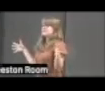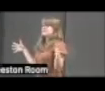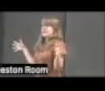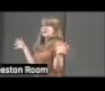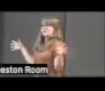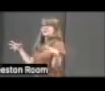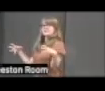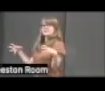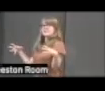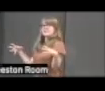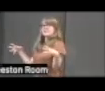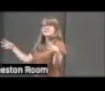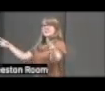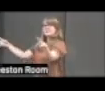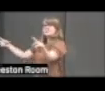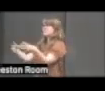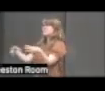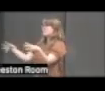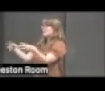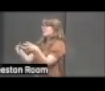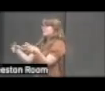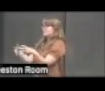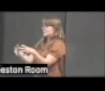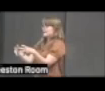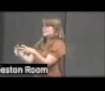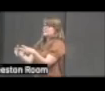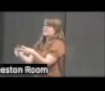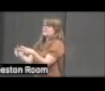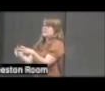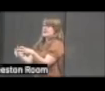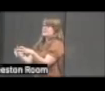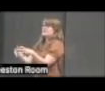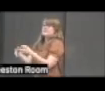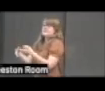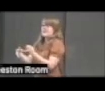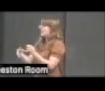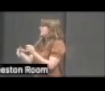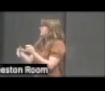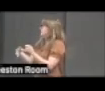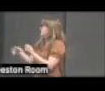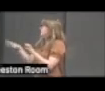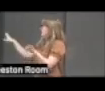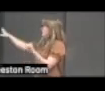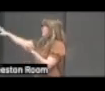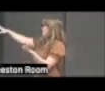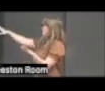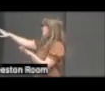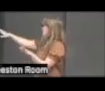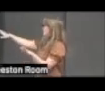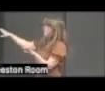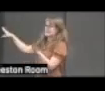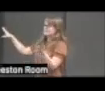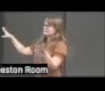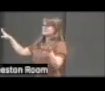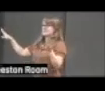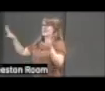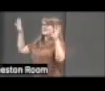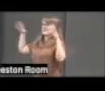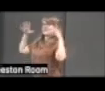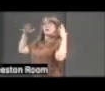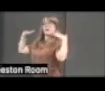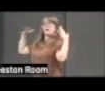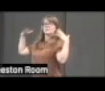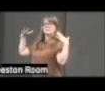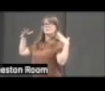weeks, all the males in an area come to this spot that's called a lek. And they puff out their chests and